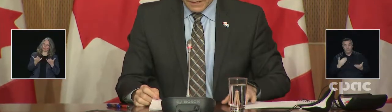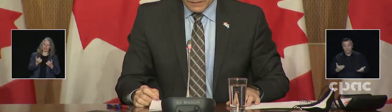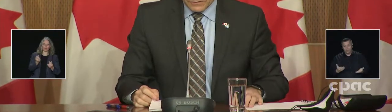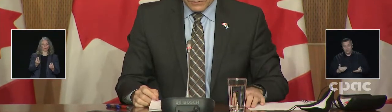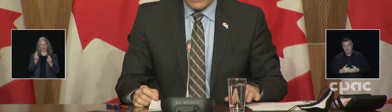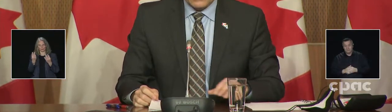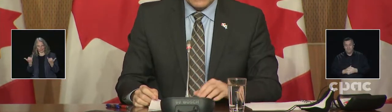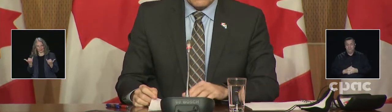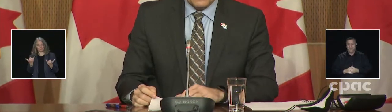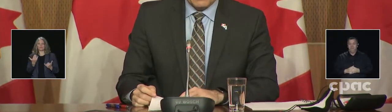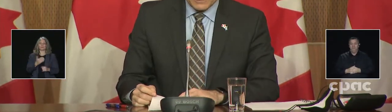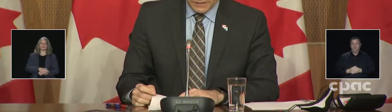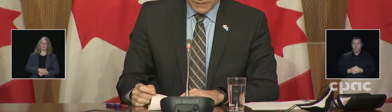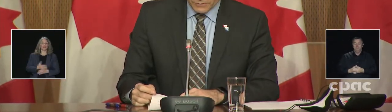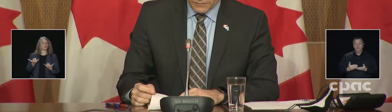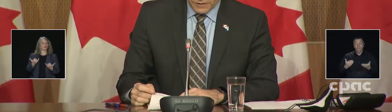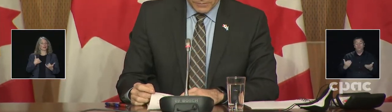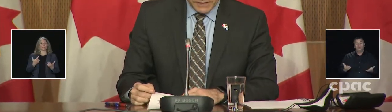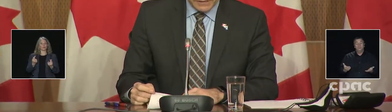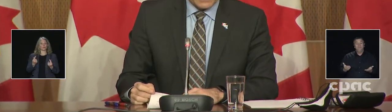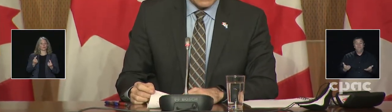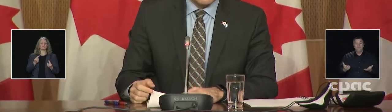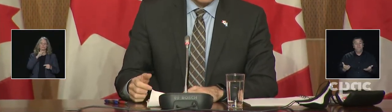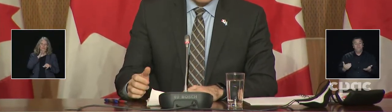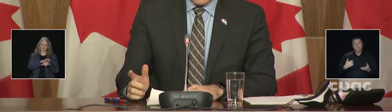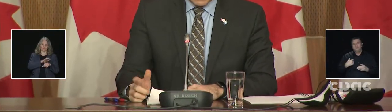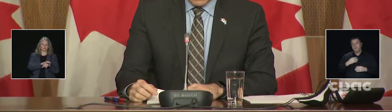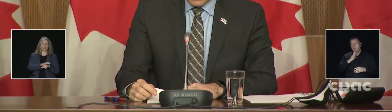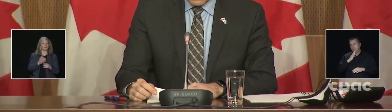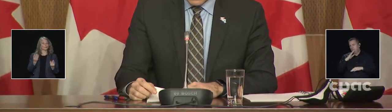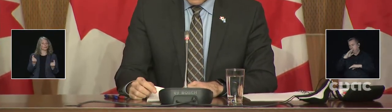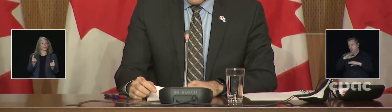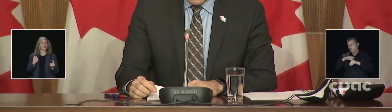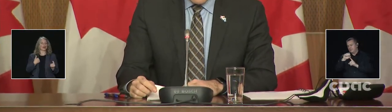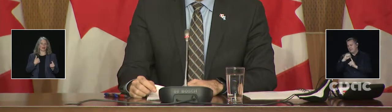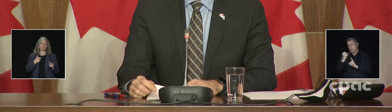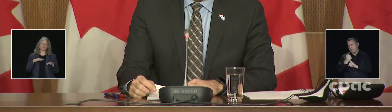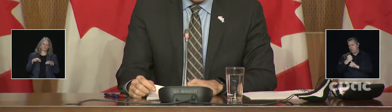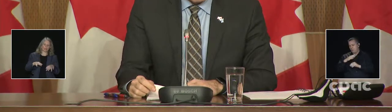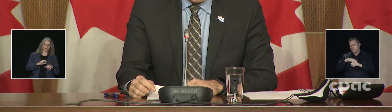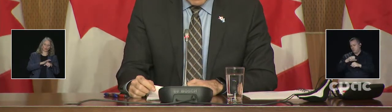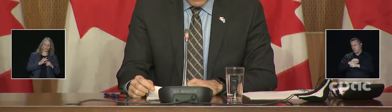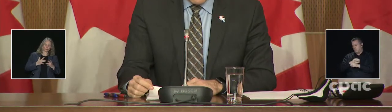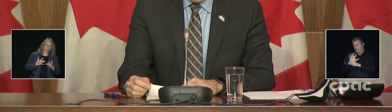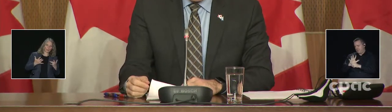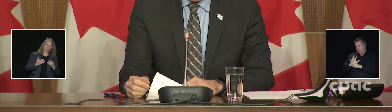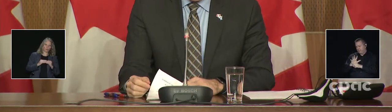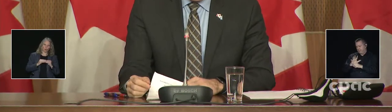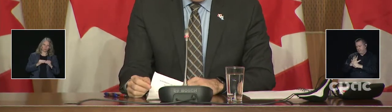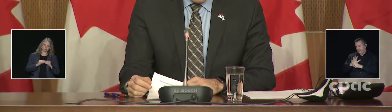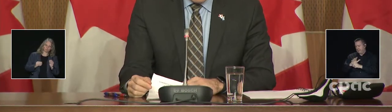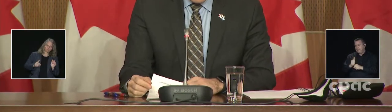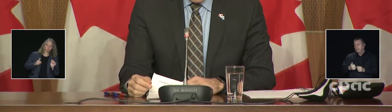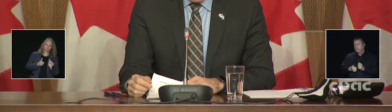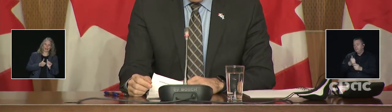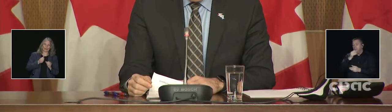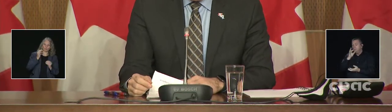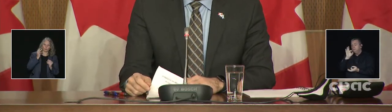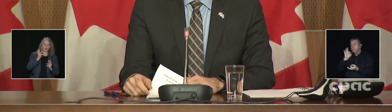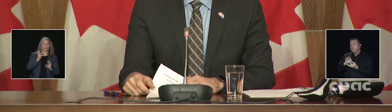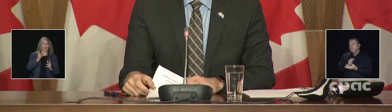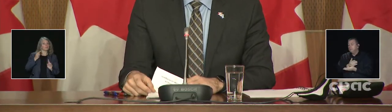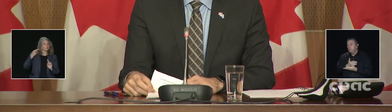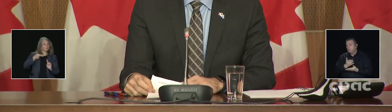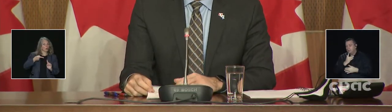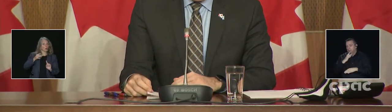here. Today, I will proceed with an update on the COVID-19 situation and more specifically with the